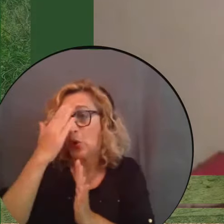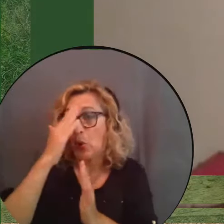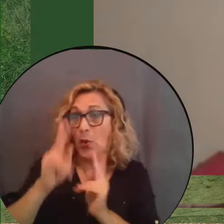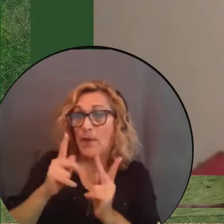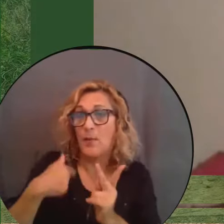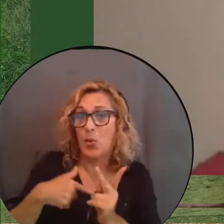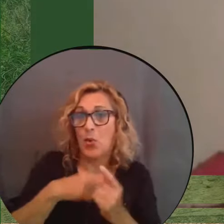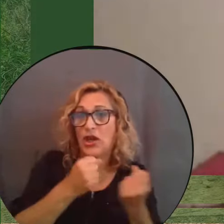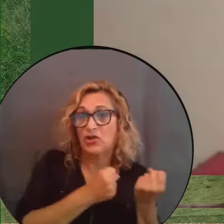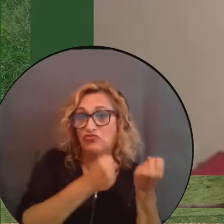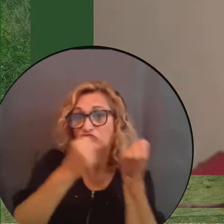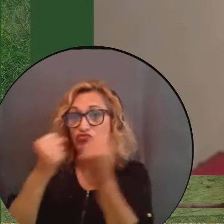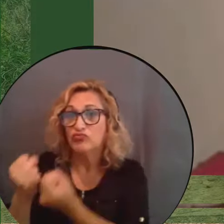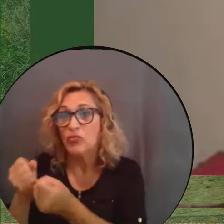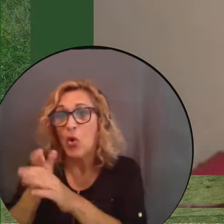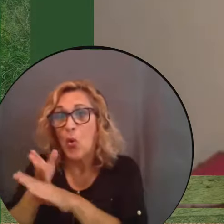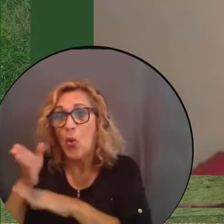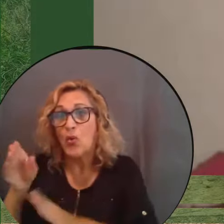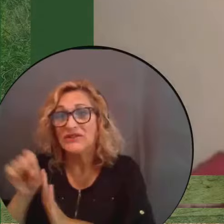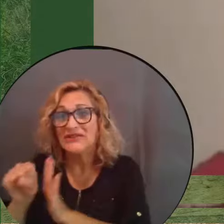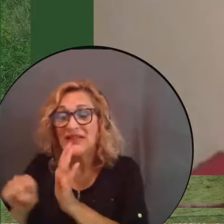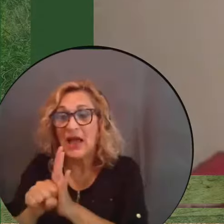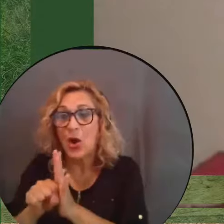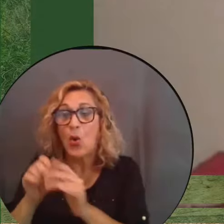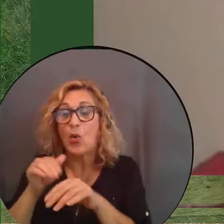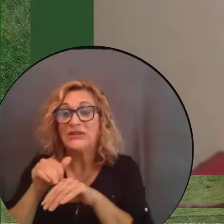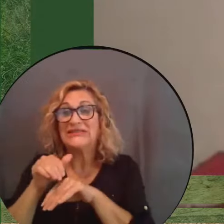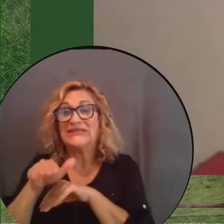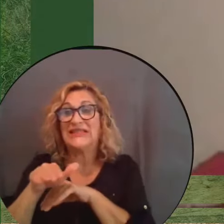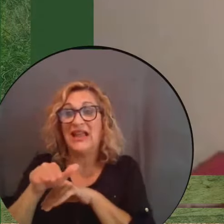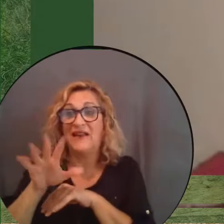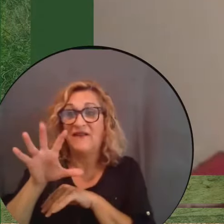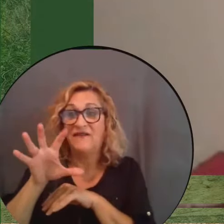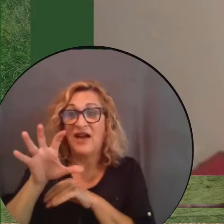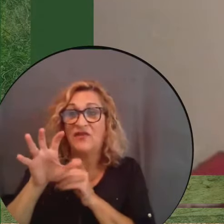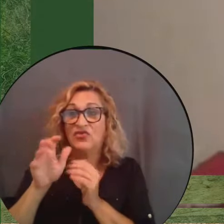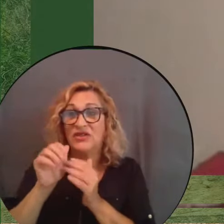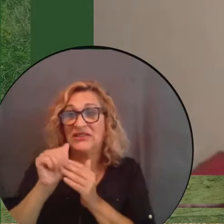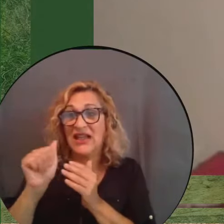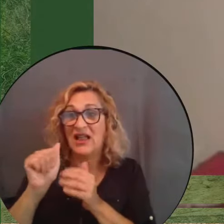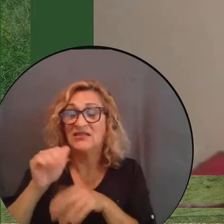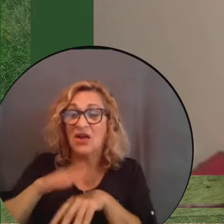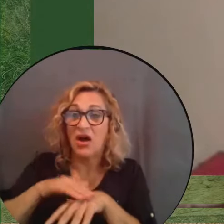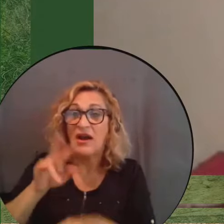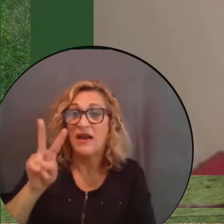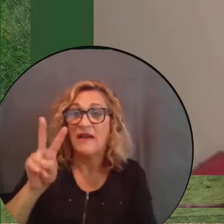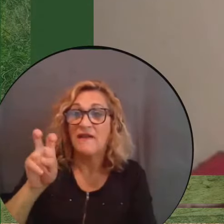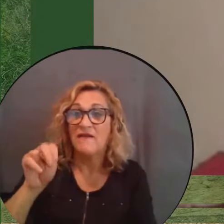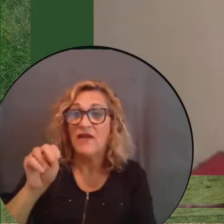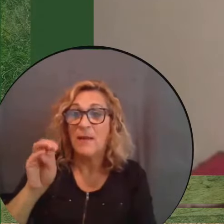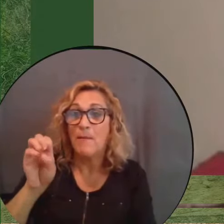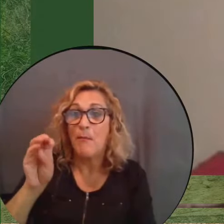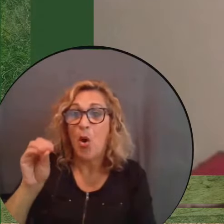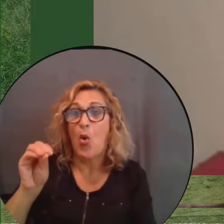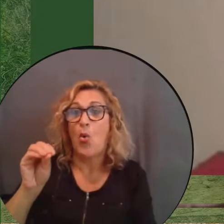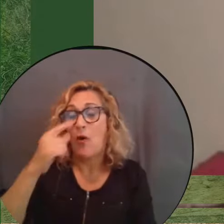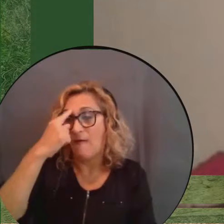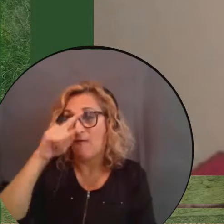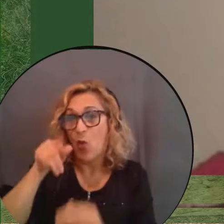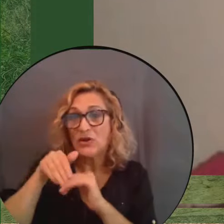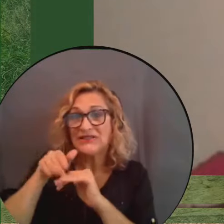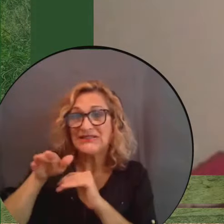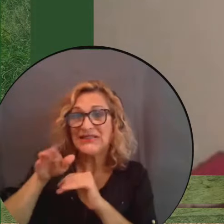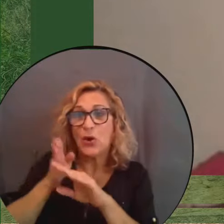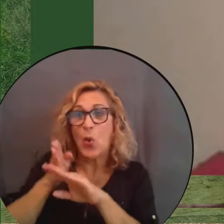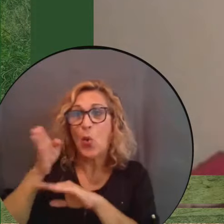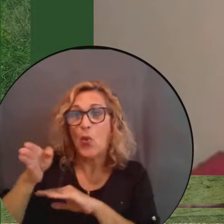across those state lines or send them $500 on Venmo to drive them across those state lines. So we're